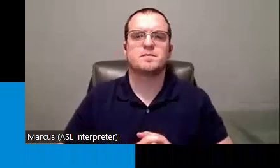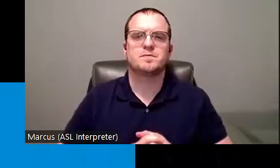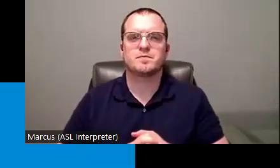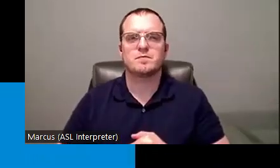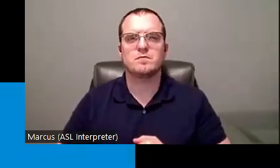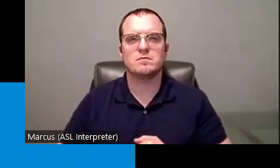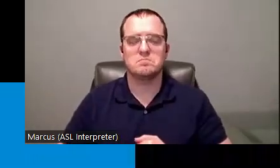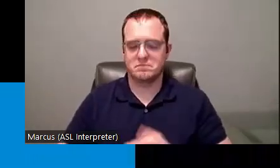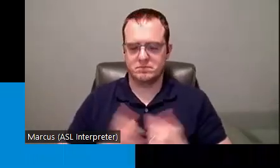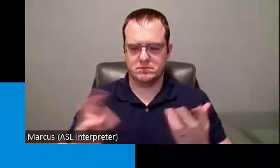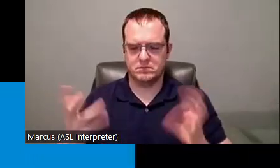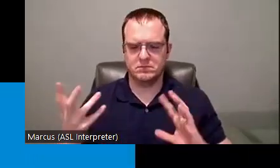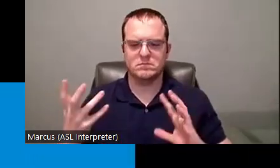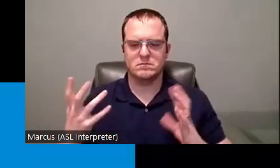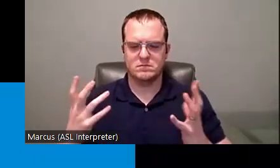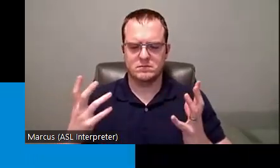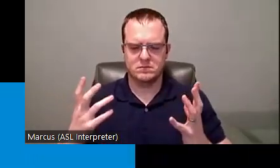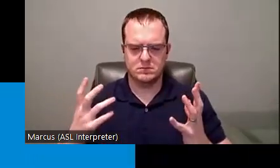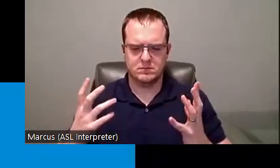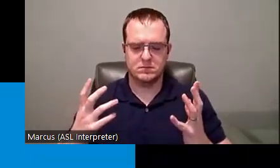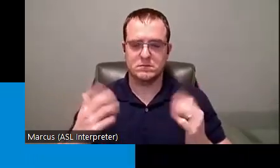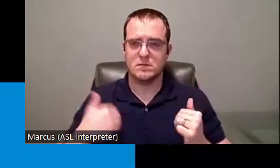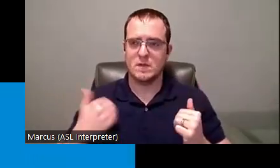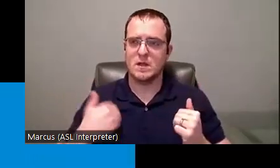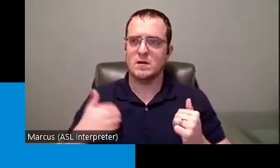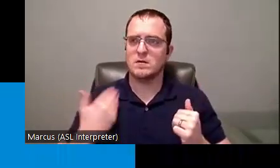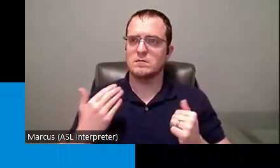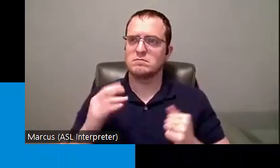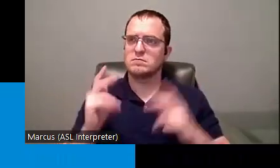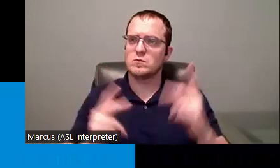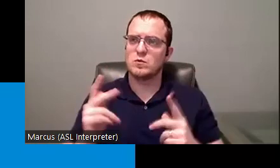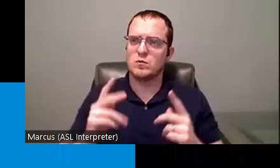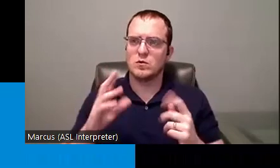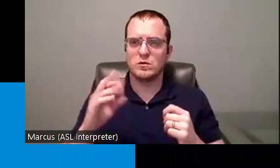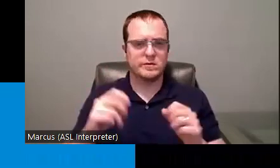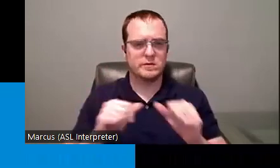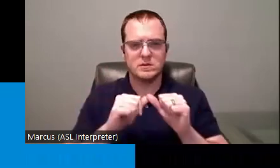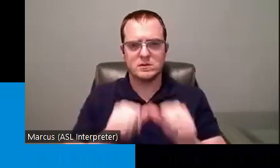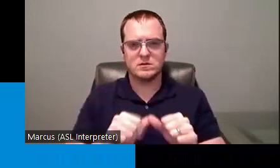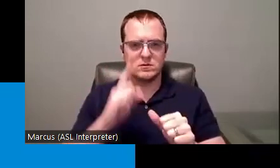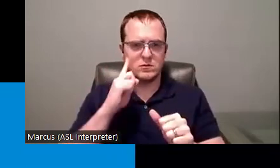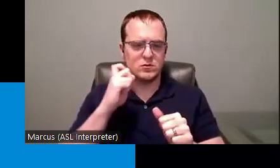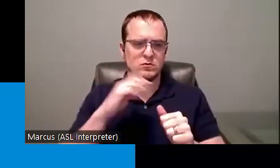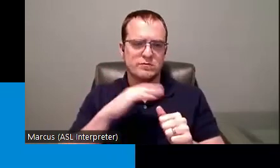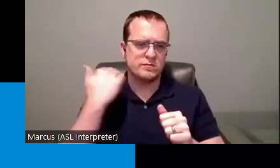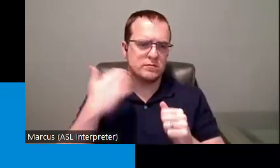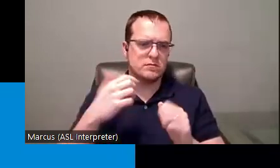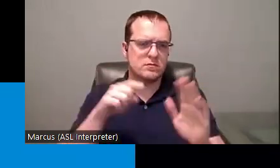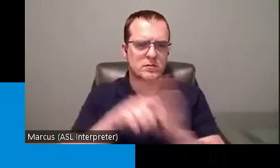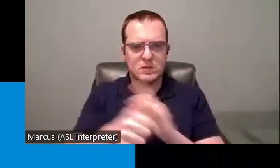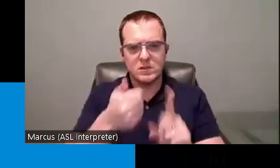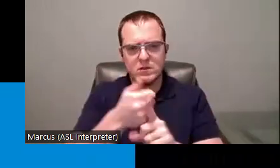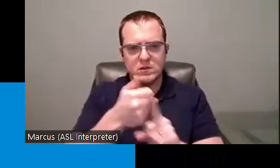disturbs us that the young people are continuing to kill themselves. Some of them are just going